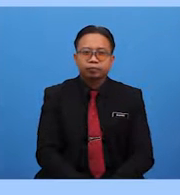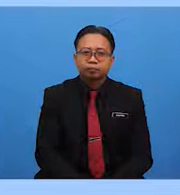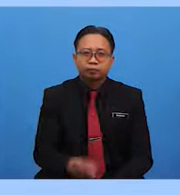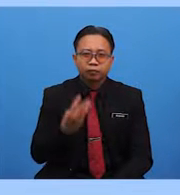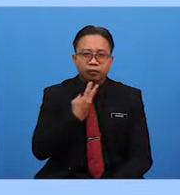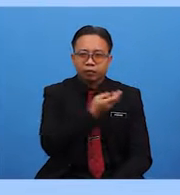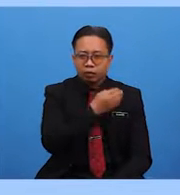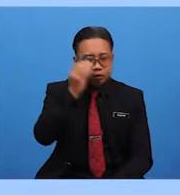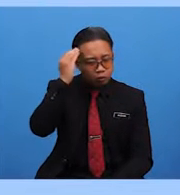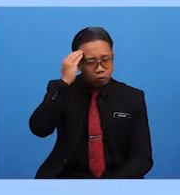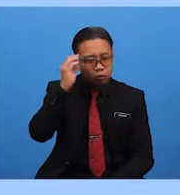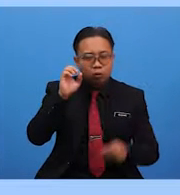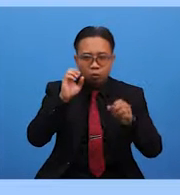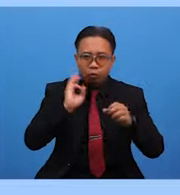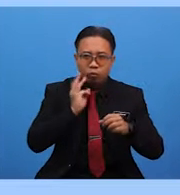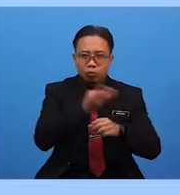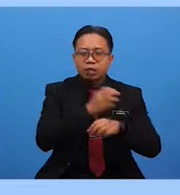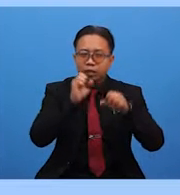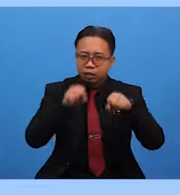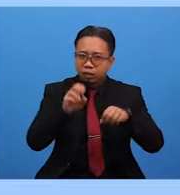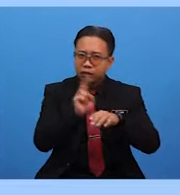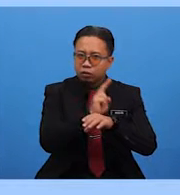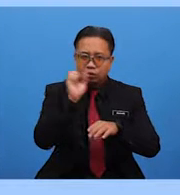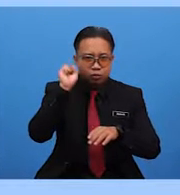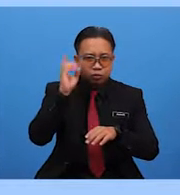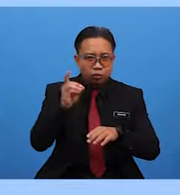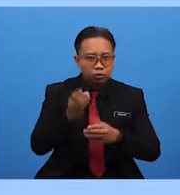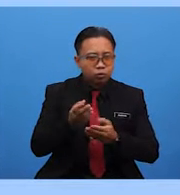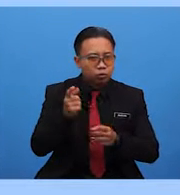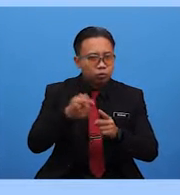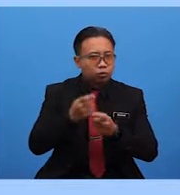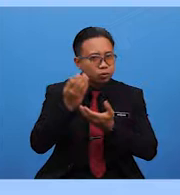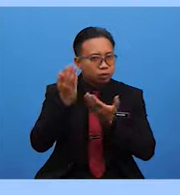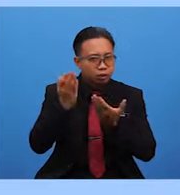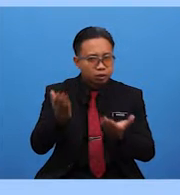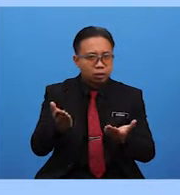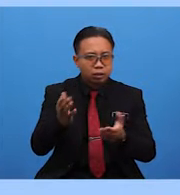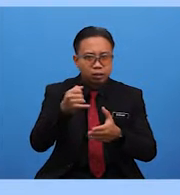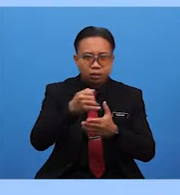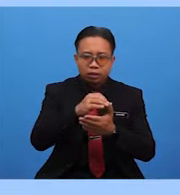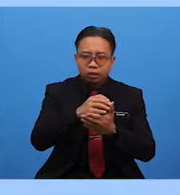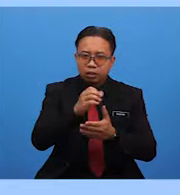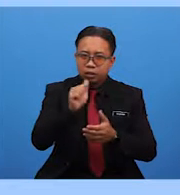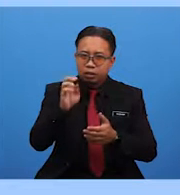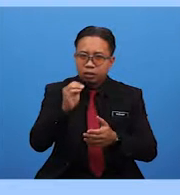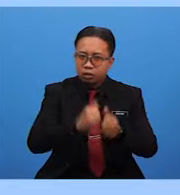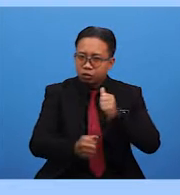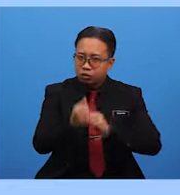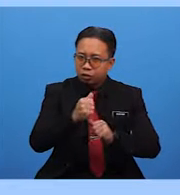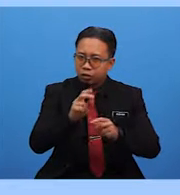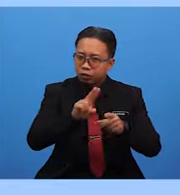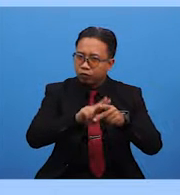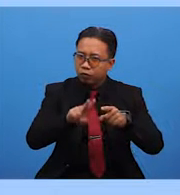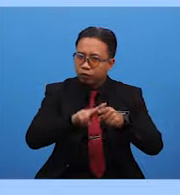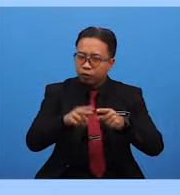We know that we can use should to suggest an action. A verb is usually placed